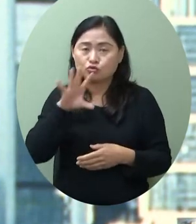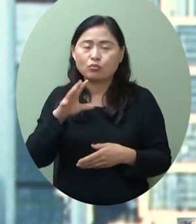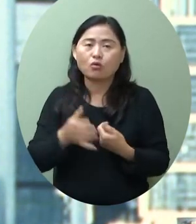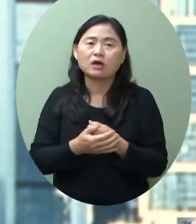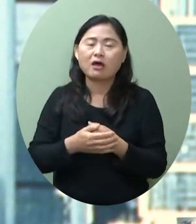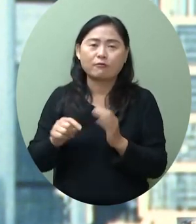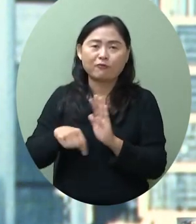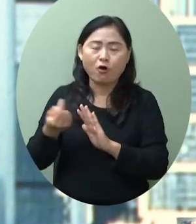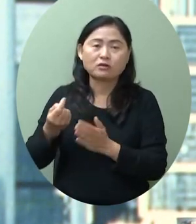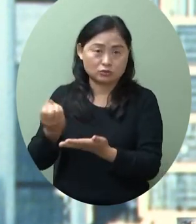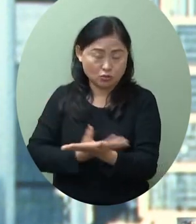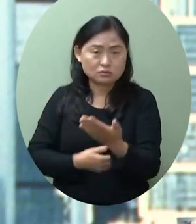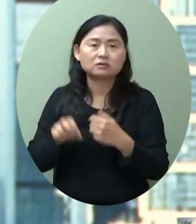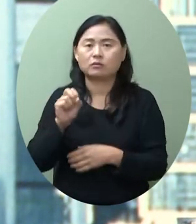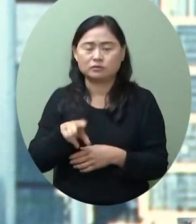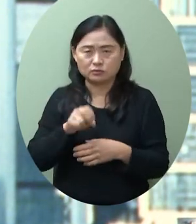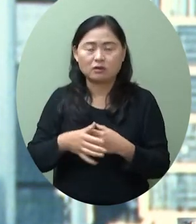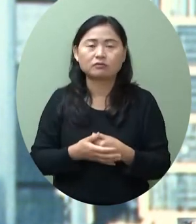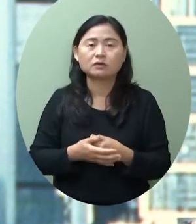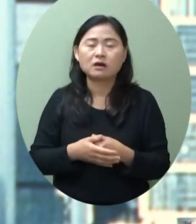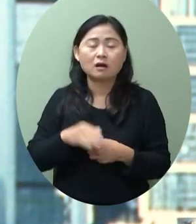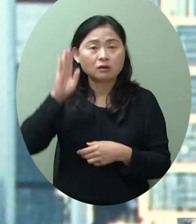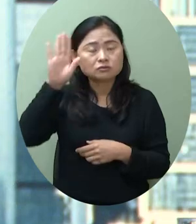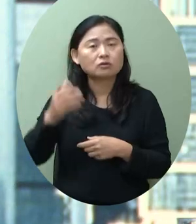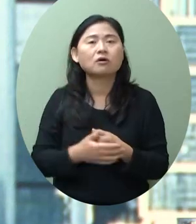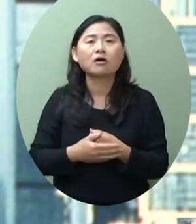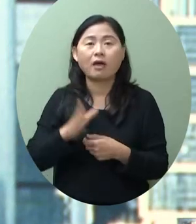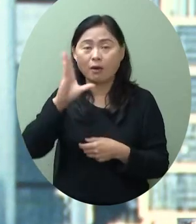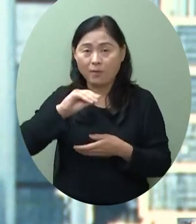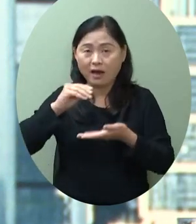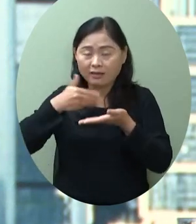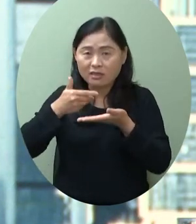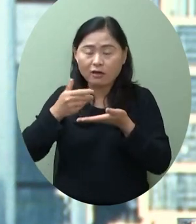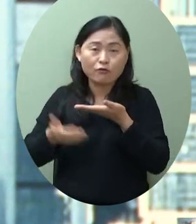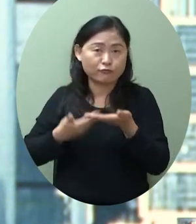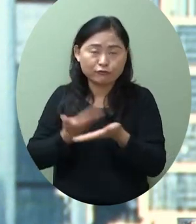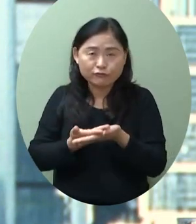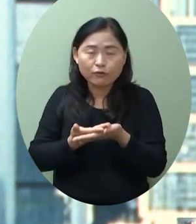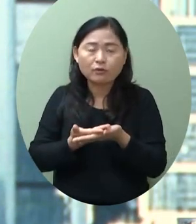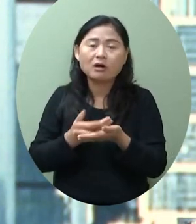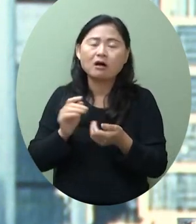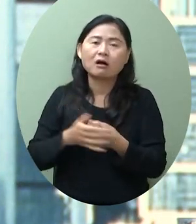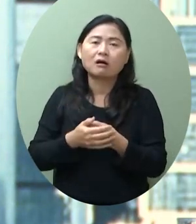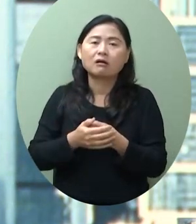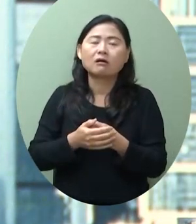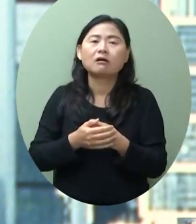allow dining again, whether it will be back to the pre-Omicron situation, which is very relaxed,